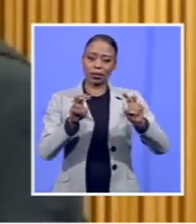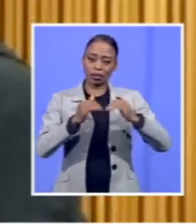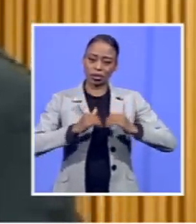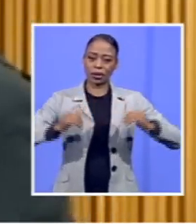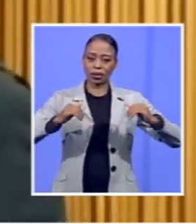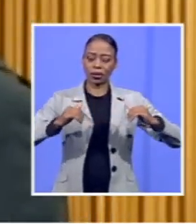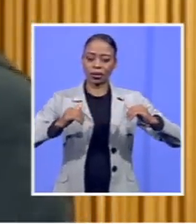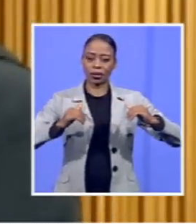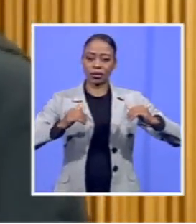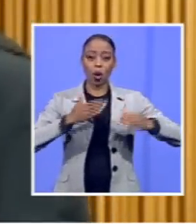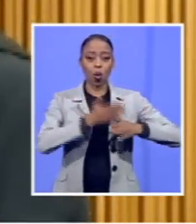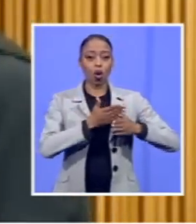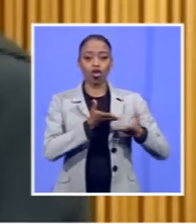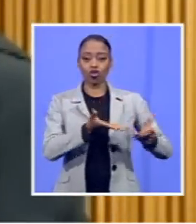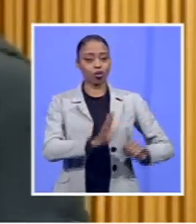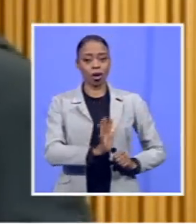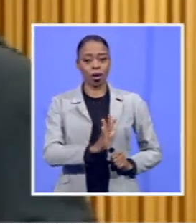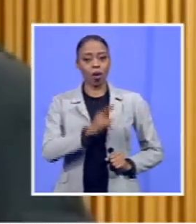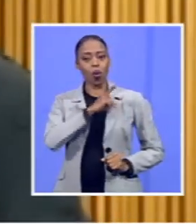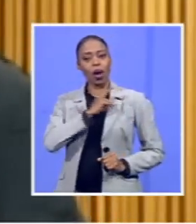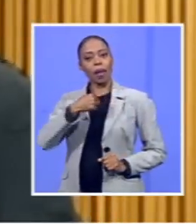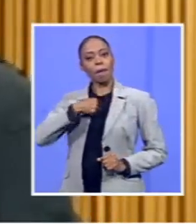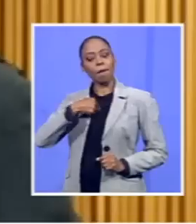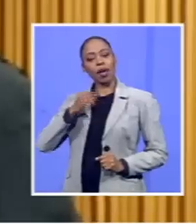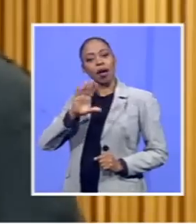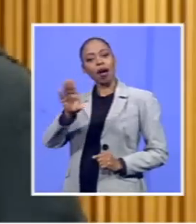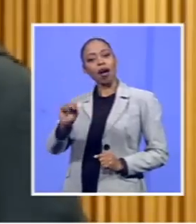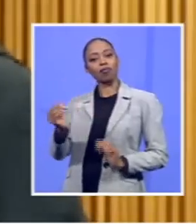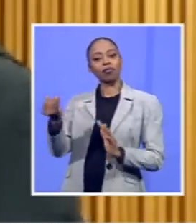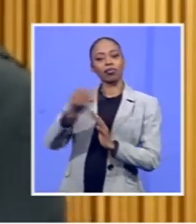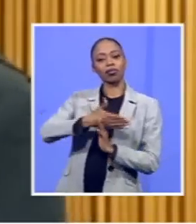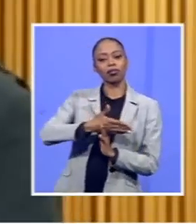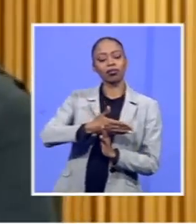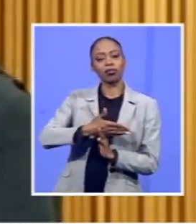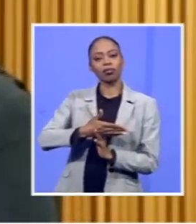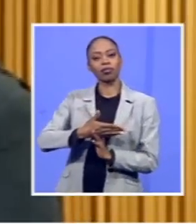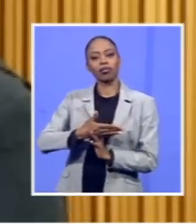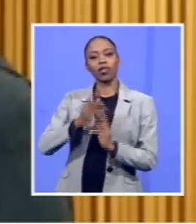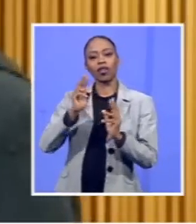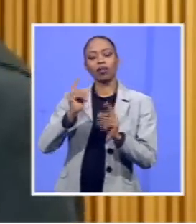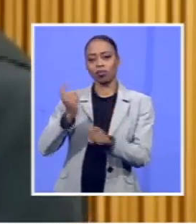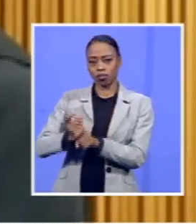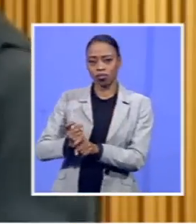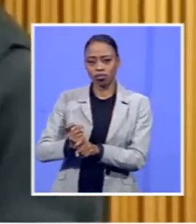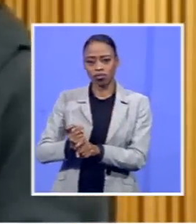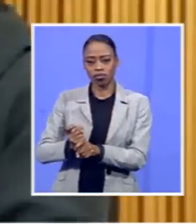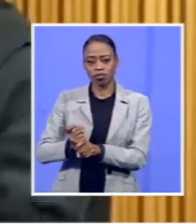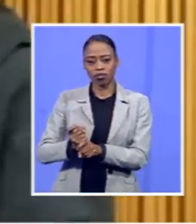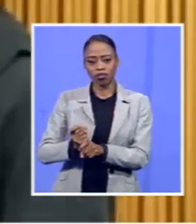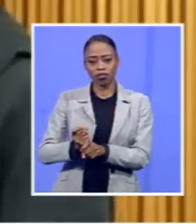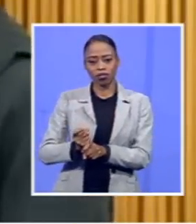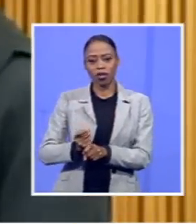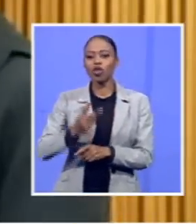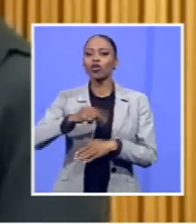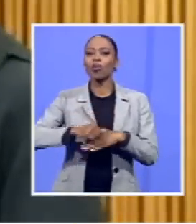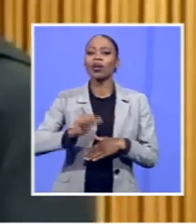It doesn't work this way that if I go and ask for an interdict, and let's say it's refused, and then 2